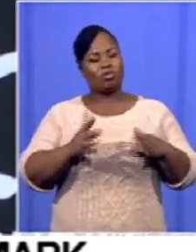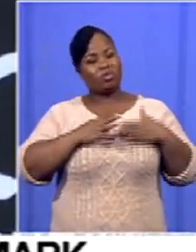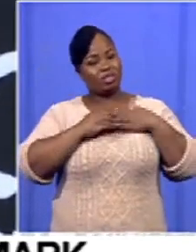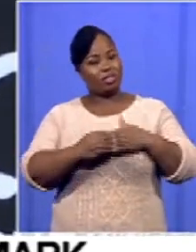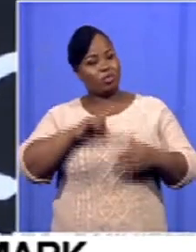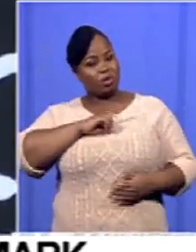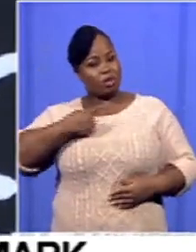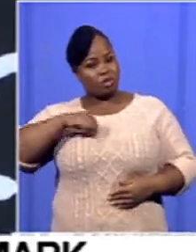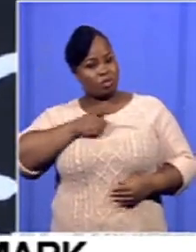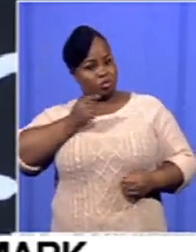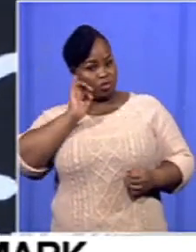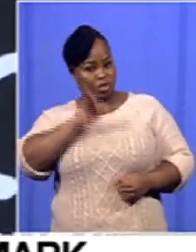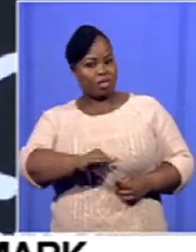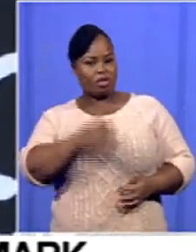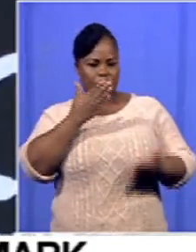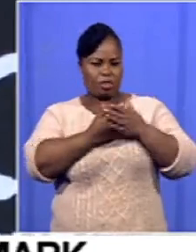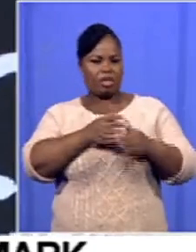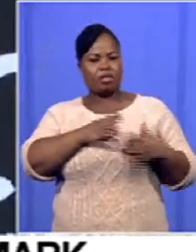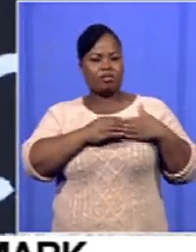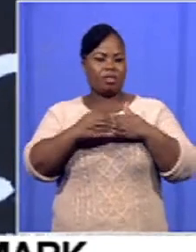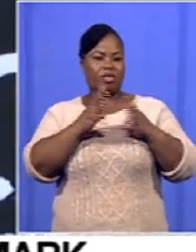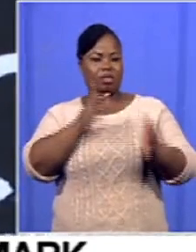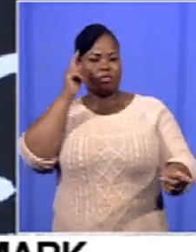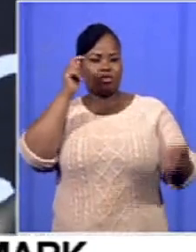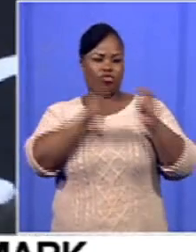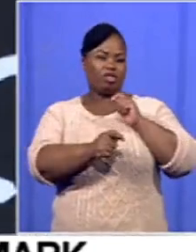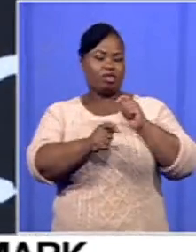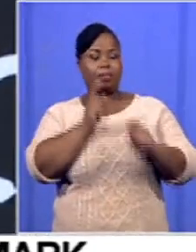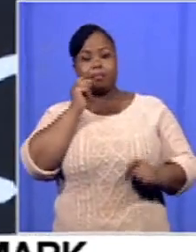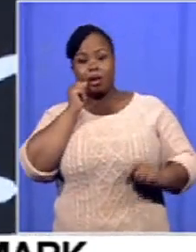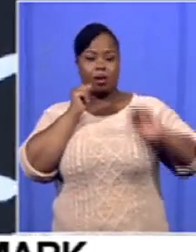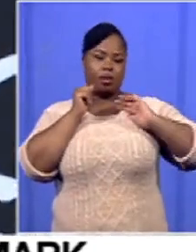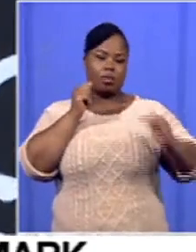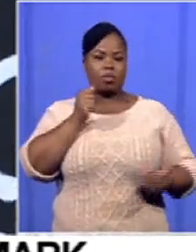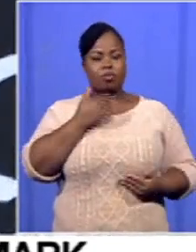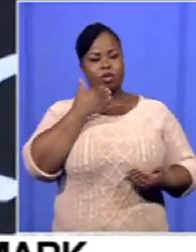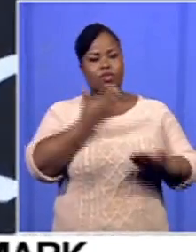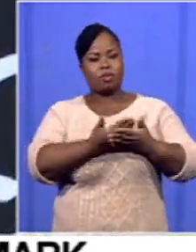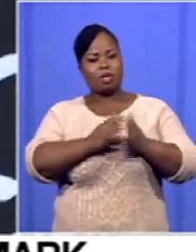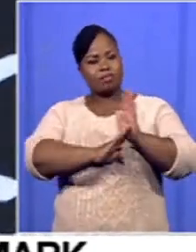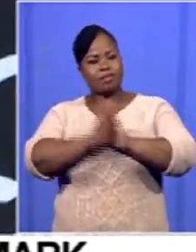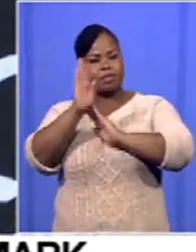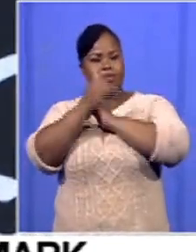we can bring about change of leaders of intent and men and women who will take this country forward.